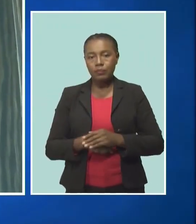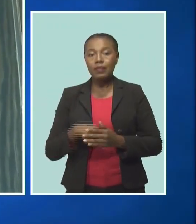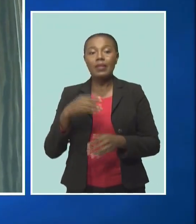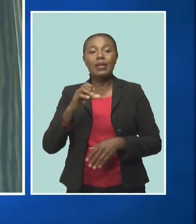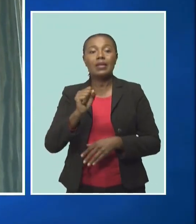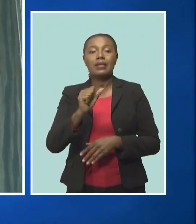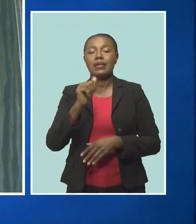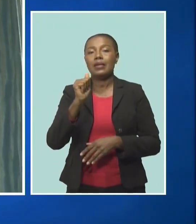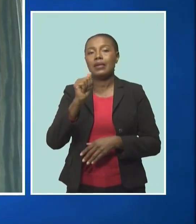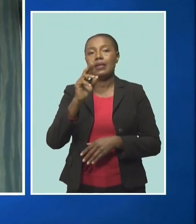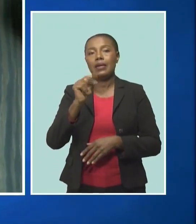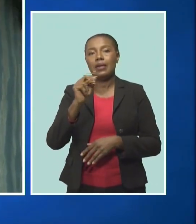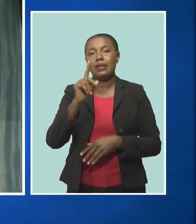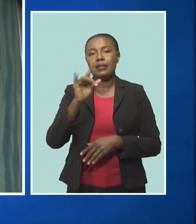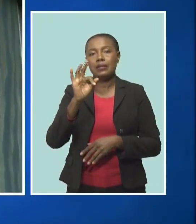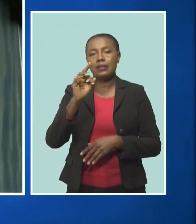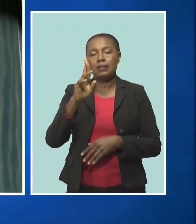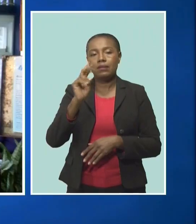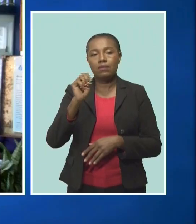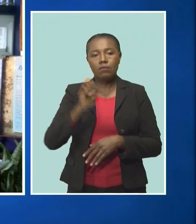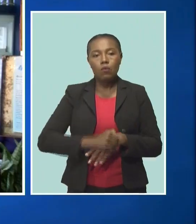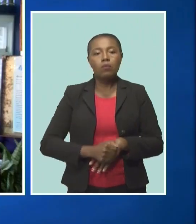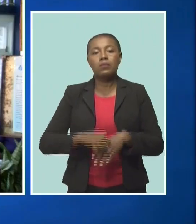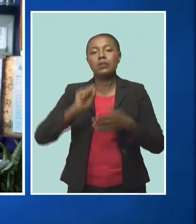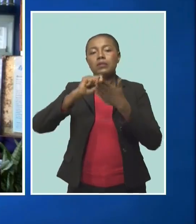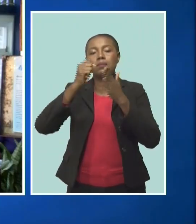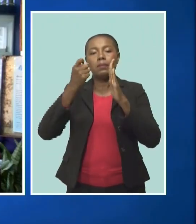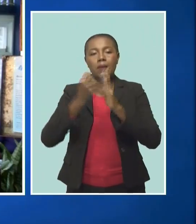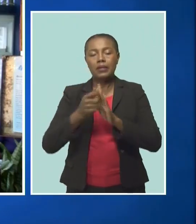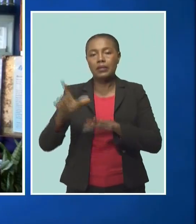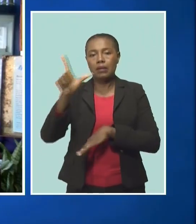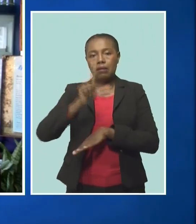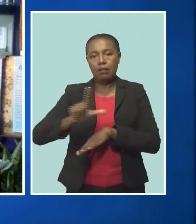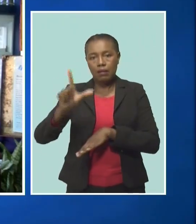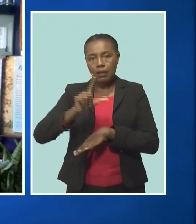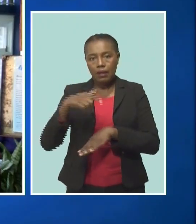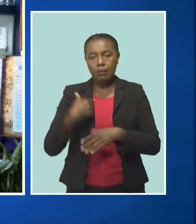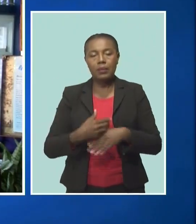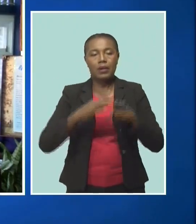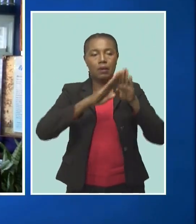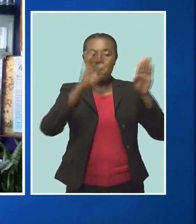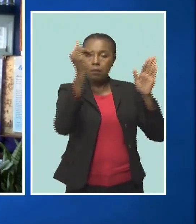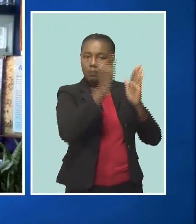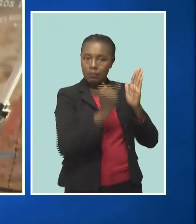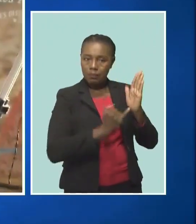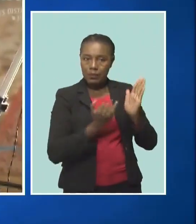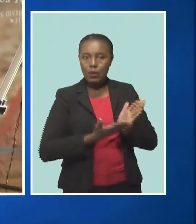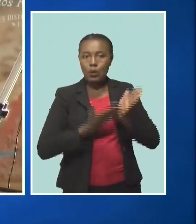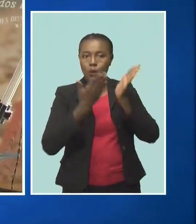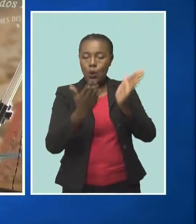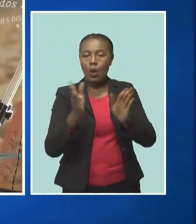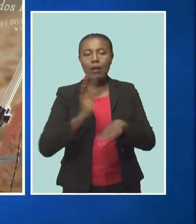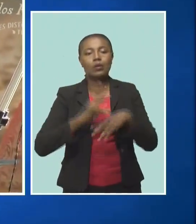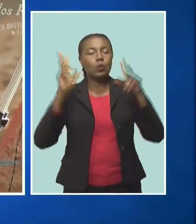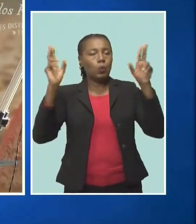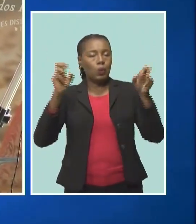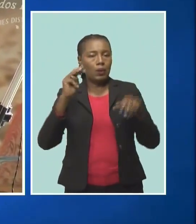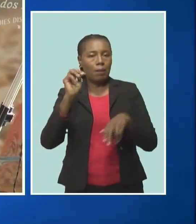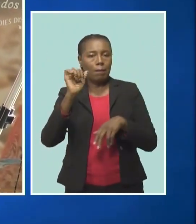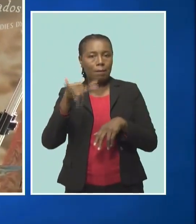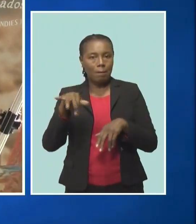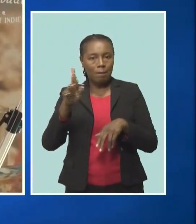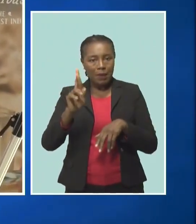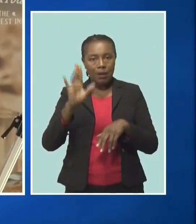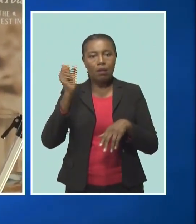and Branches exhibition at the Speightstown Library. The portrait is a tribute to Armstrong, also known as the Mayor of Speightstown, for